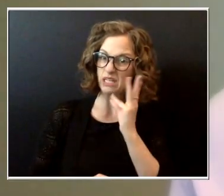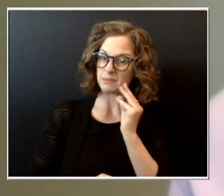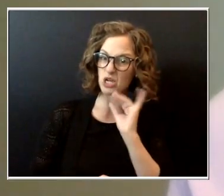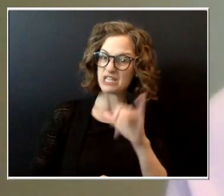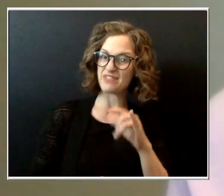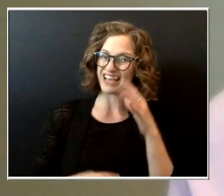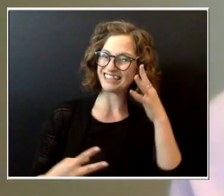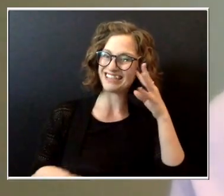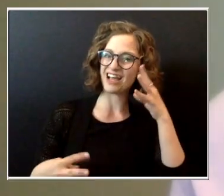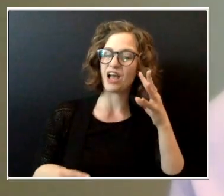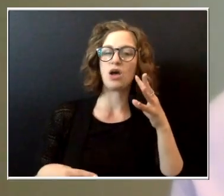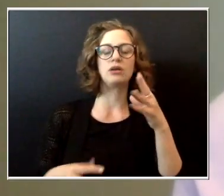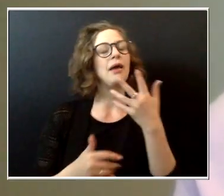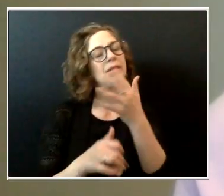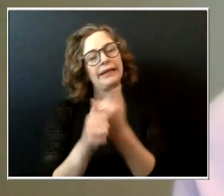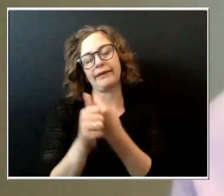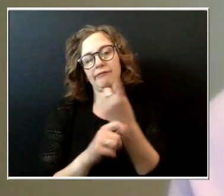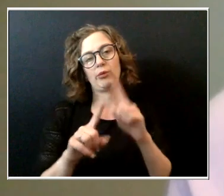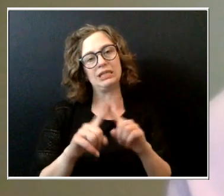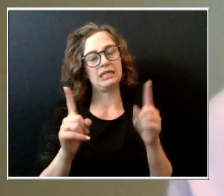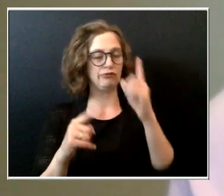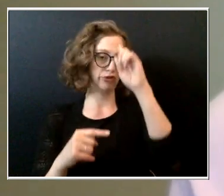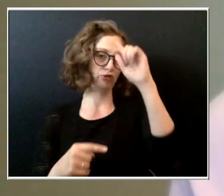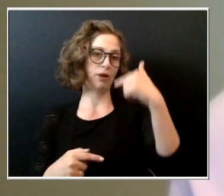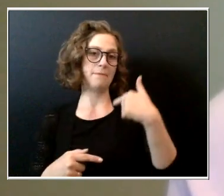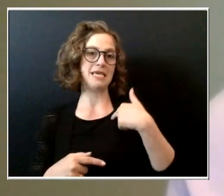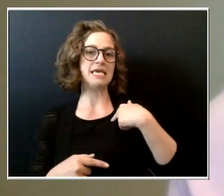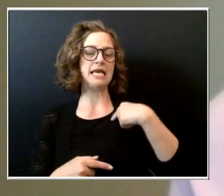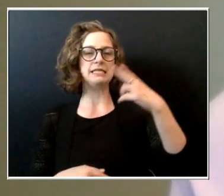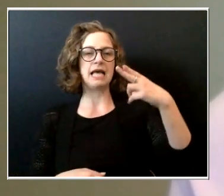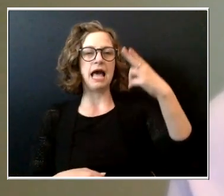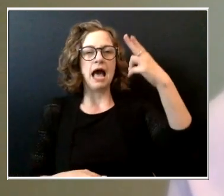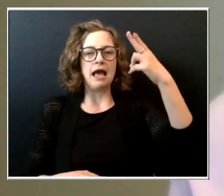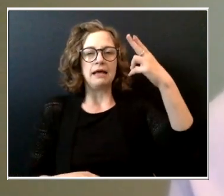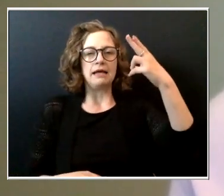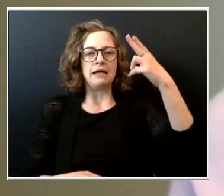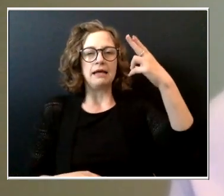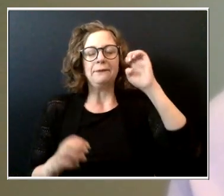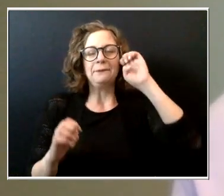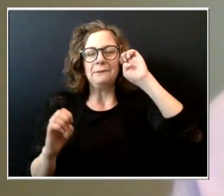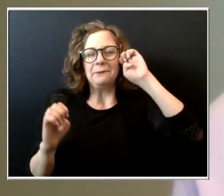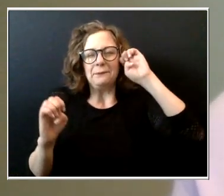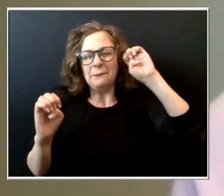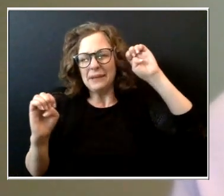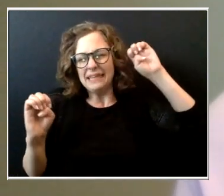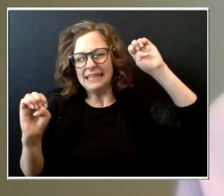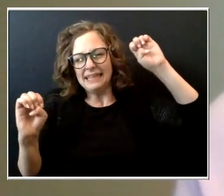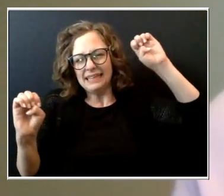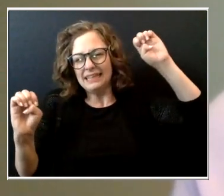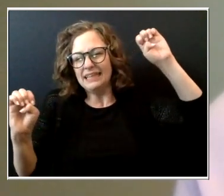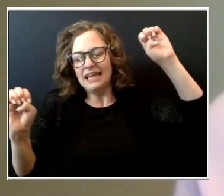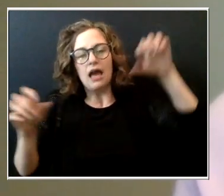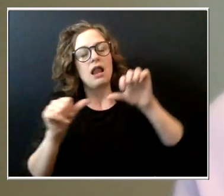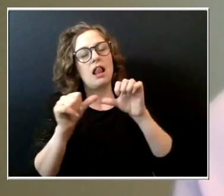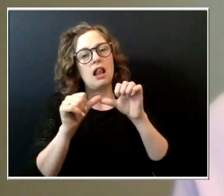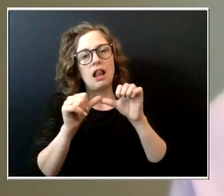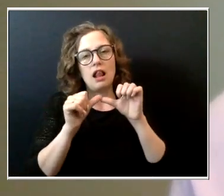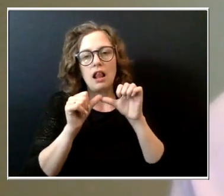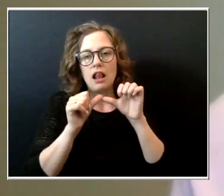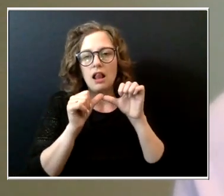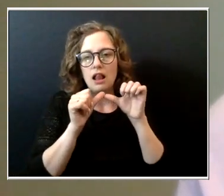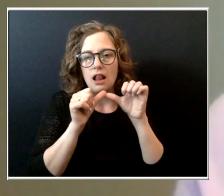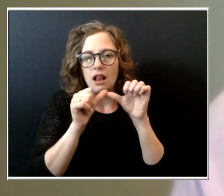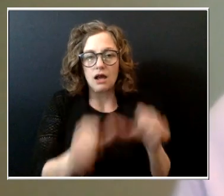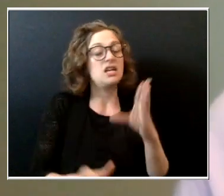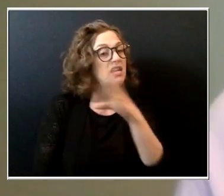me, everyone's different, I guess. It's a high-pitched tone that never stops. And I tune it